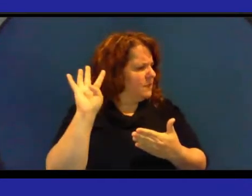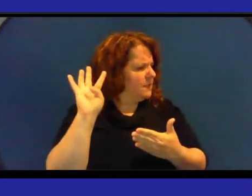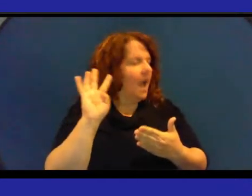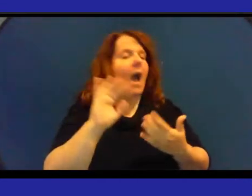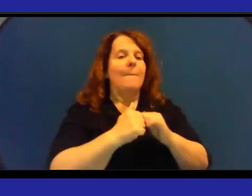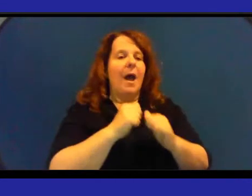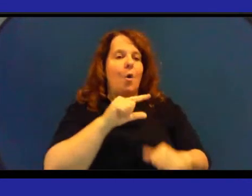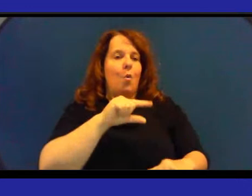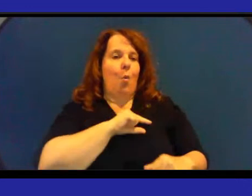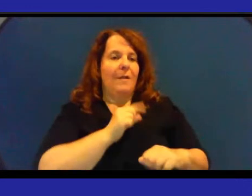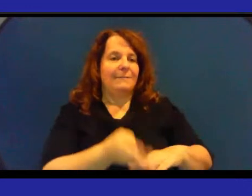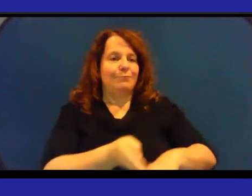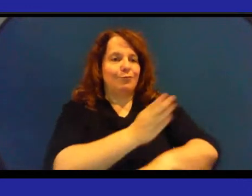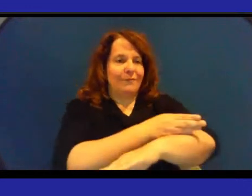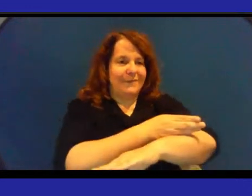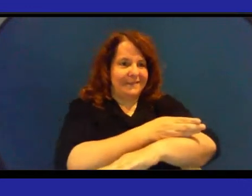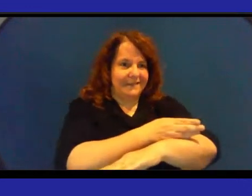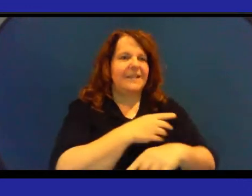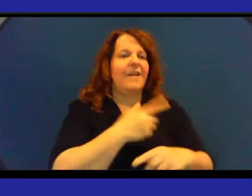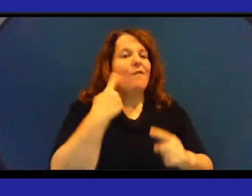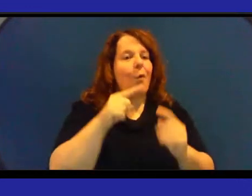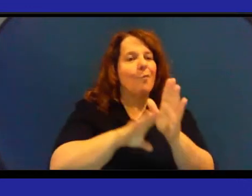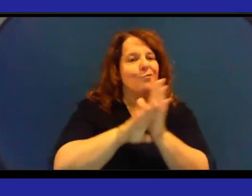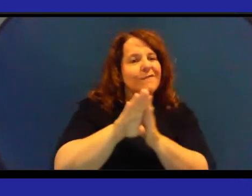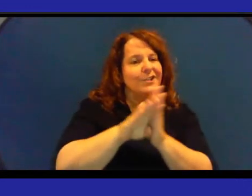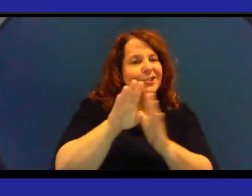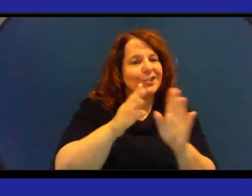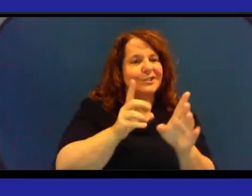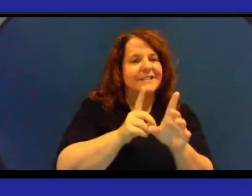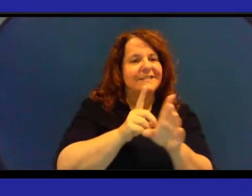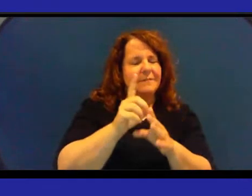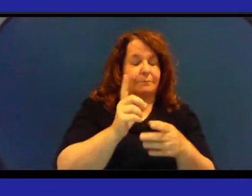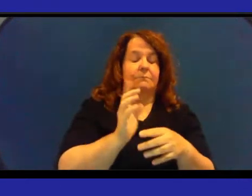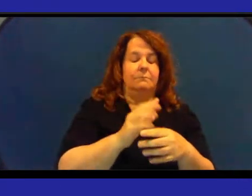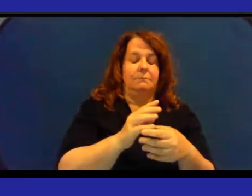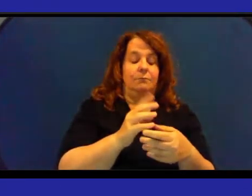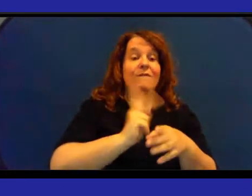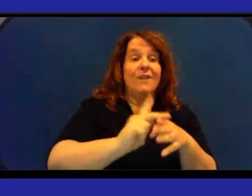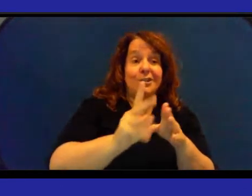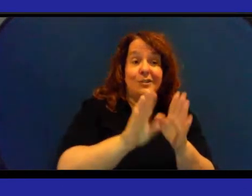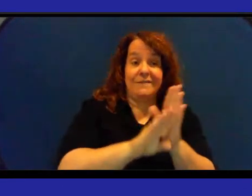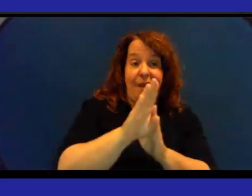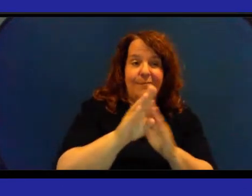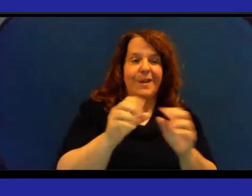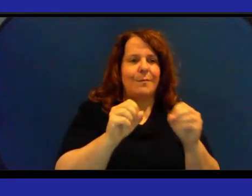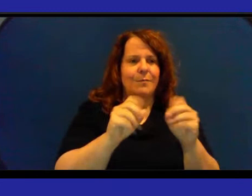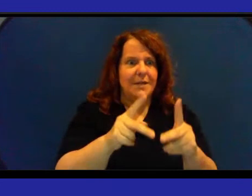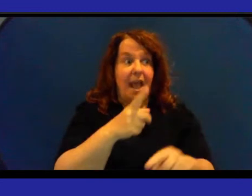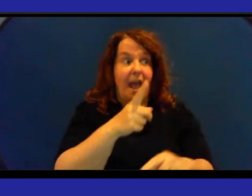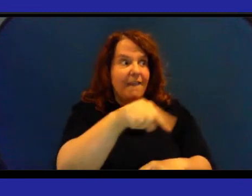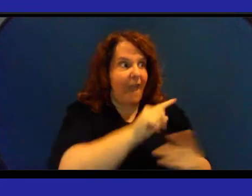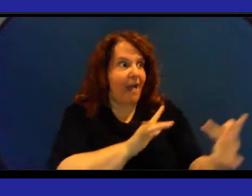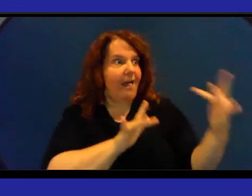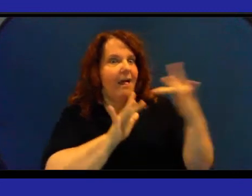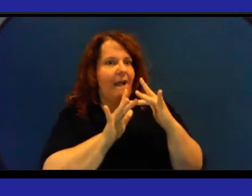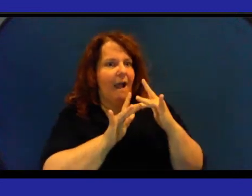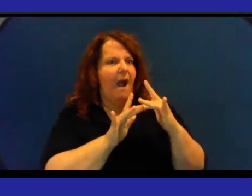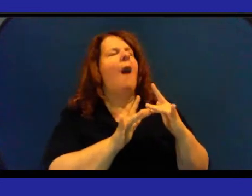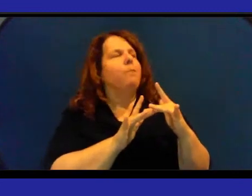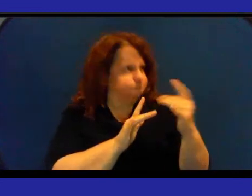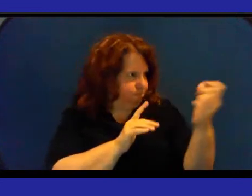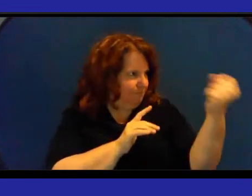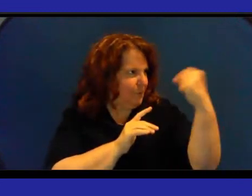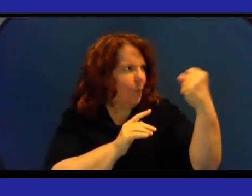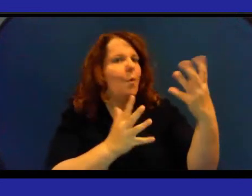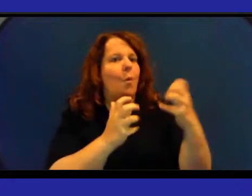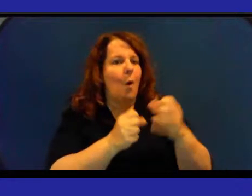meeting professional development opportunities, and they've just reached out to me. They're very interested in formulating a mentoring